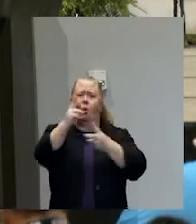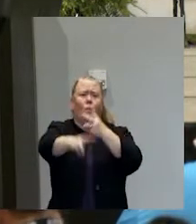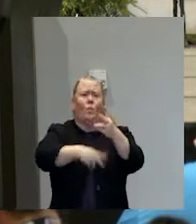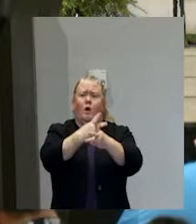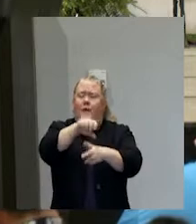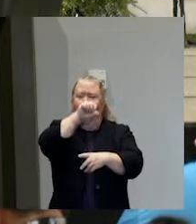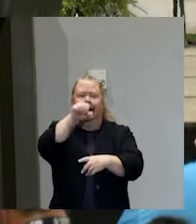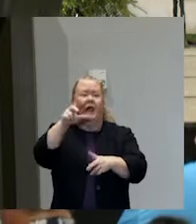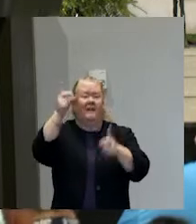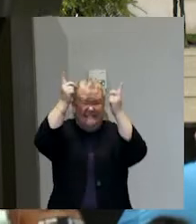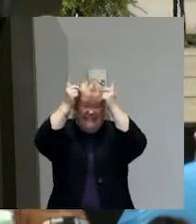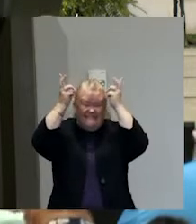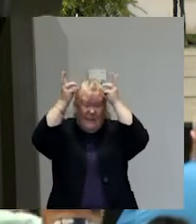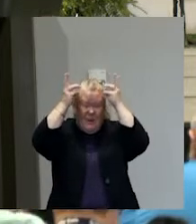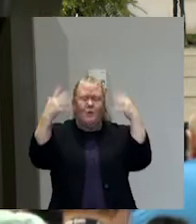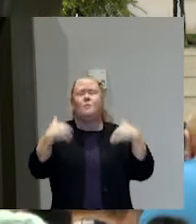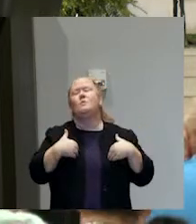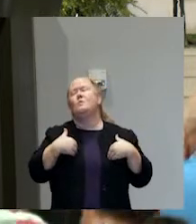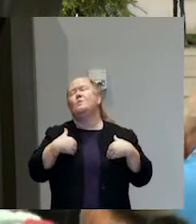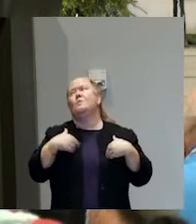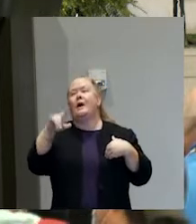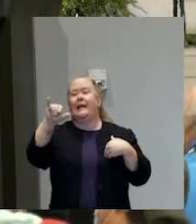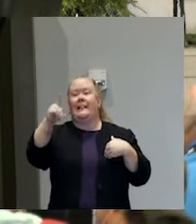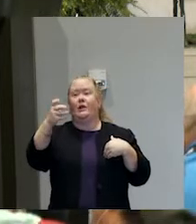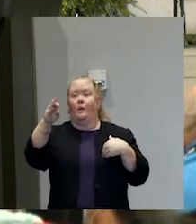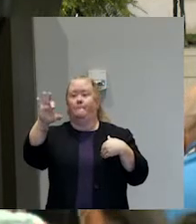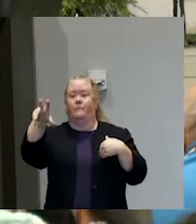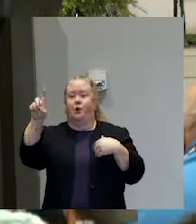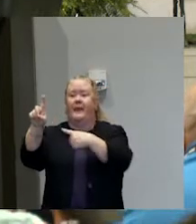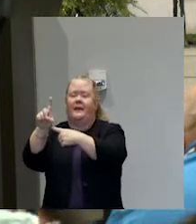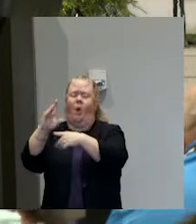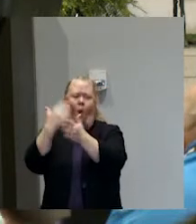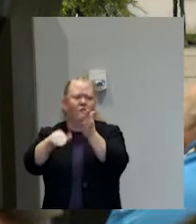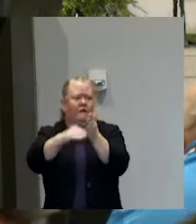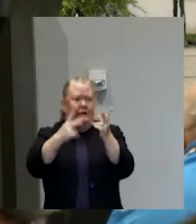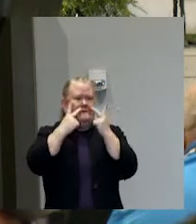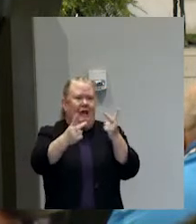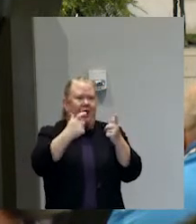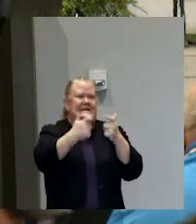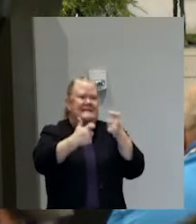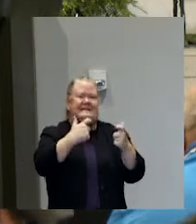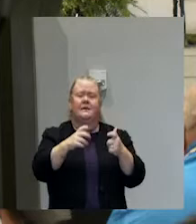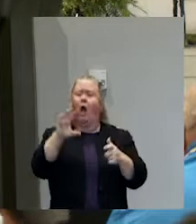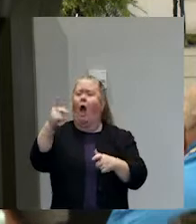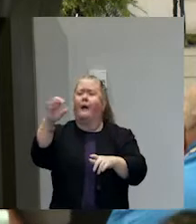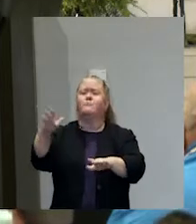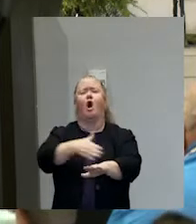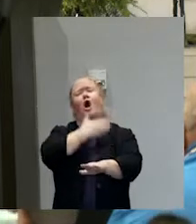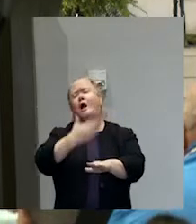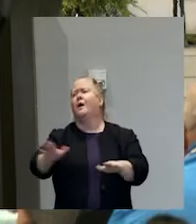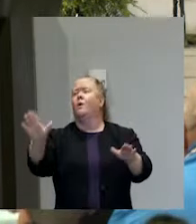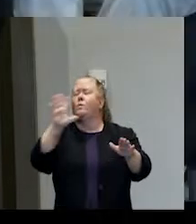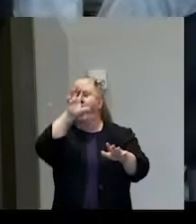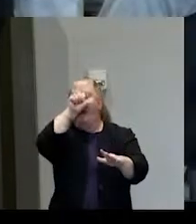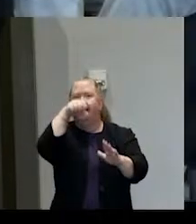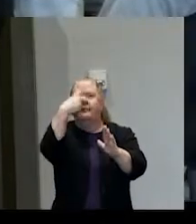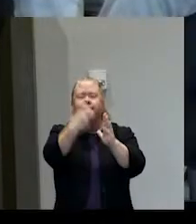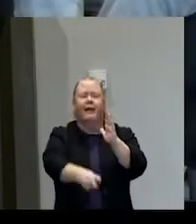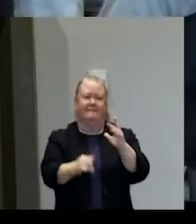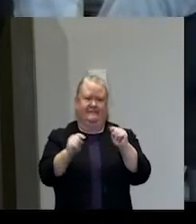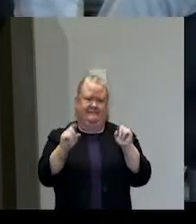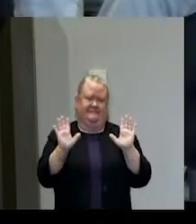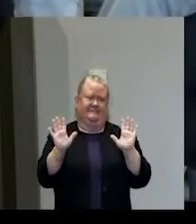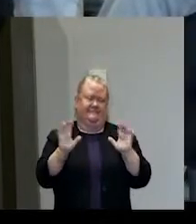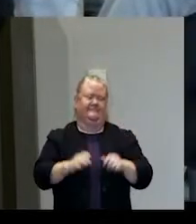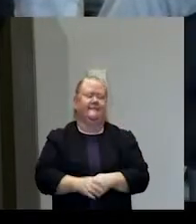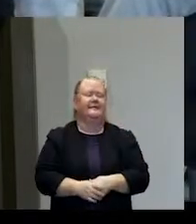love Disney. I watched Little Mermaid over and over and over, sing those songs, Phantom of the Opera. I love it. I